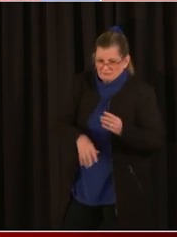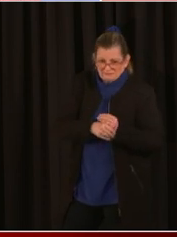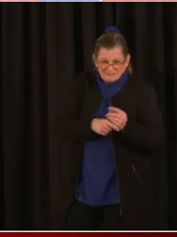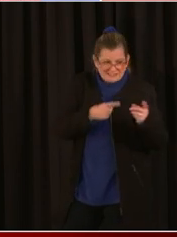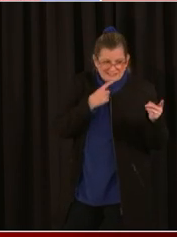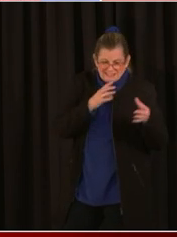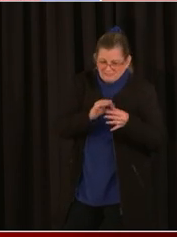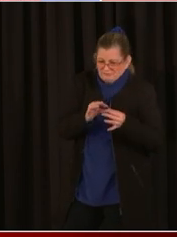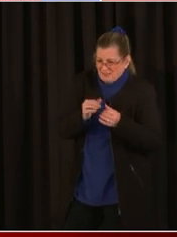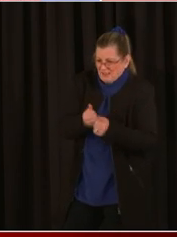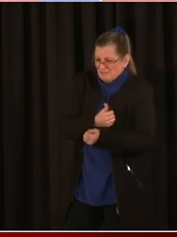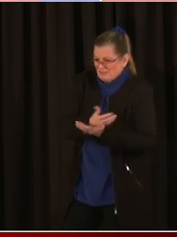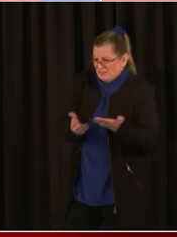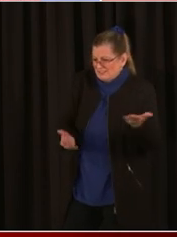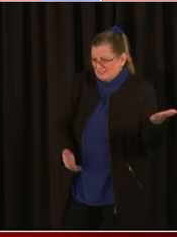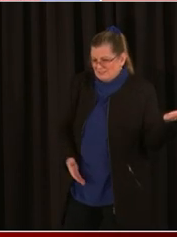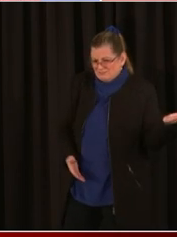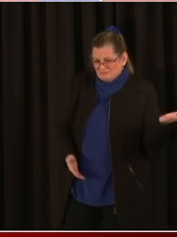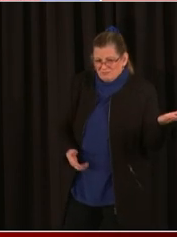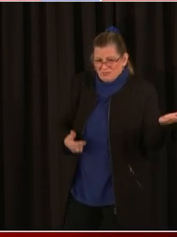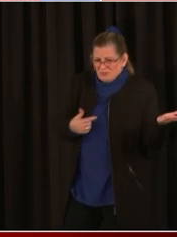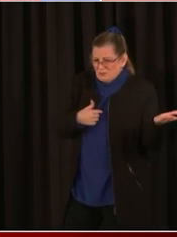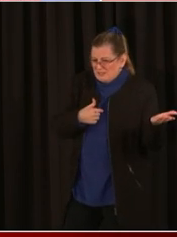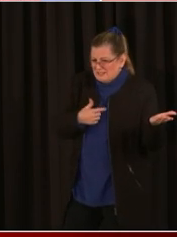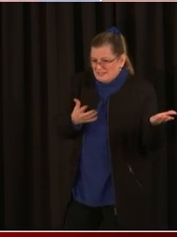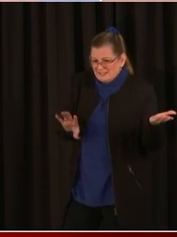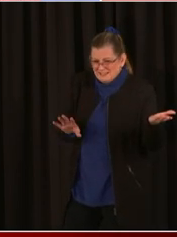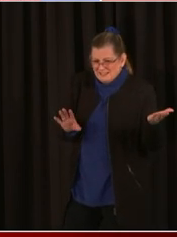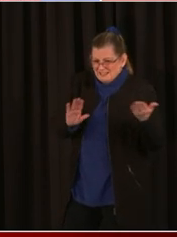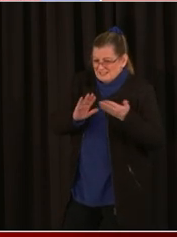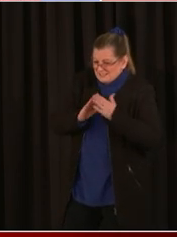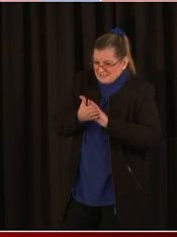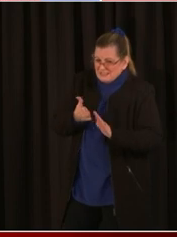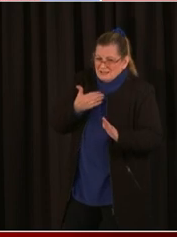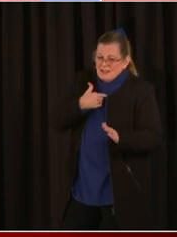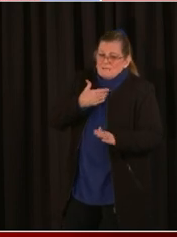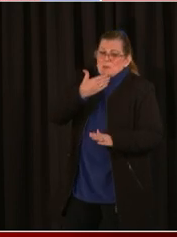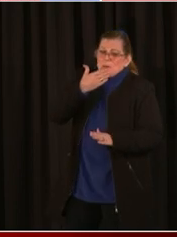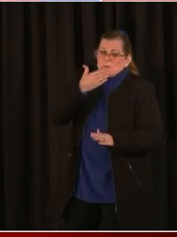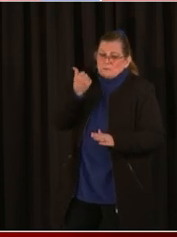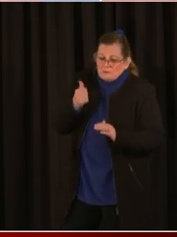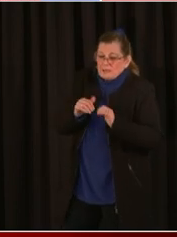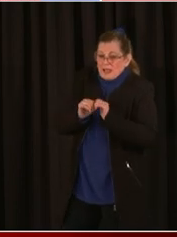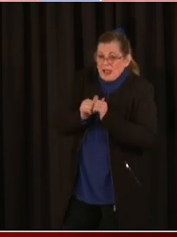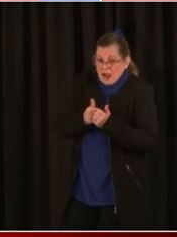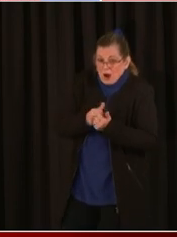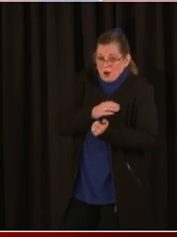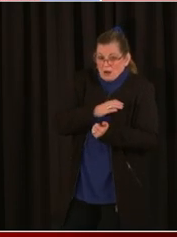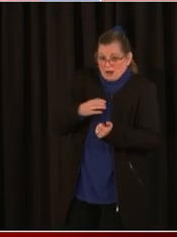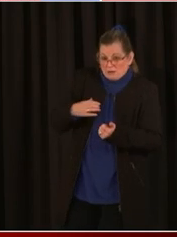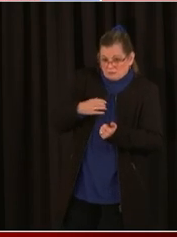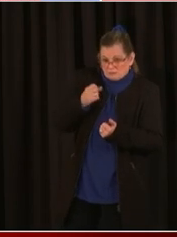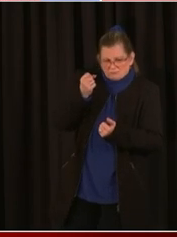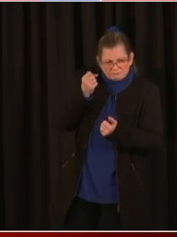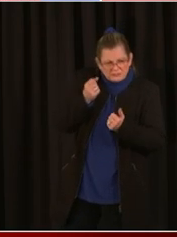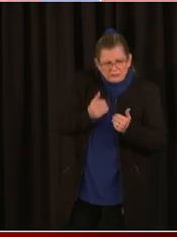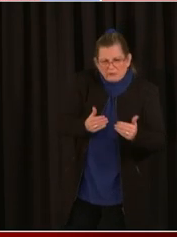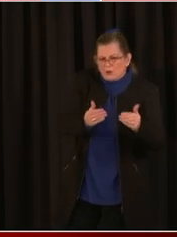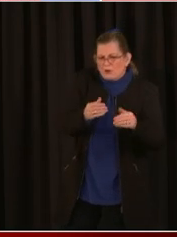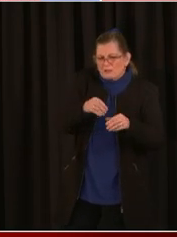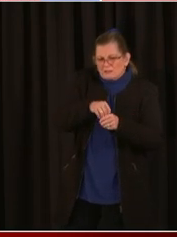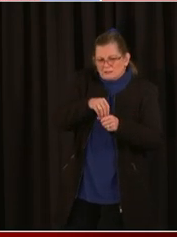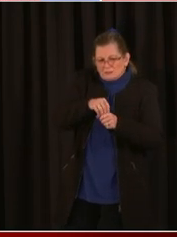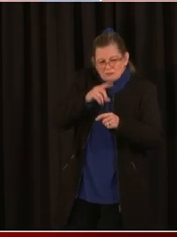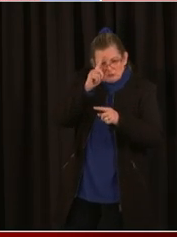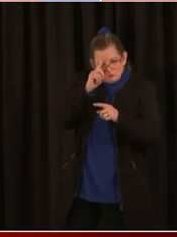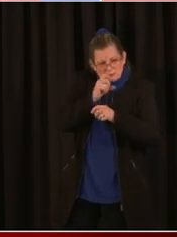than we have to better understand how the Congress is proceeding with